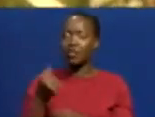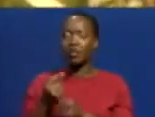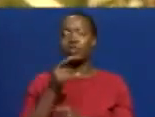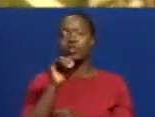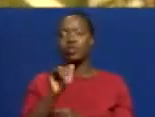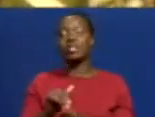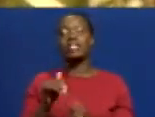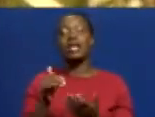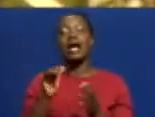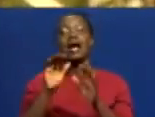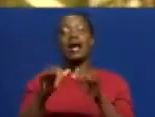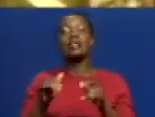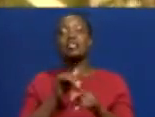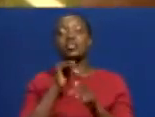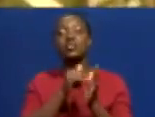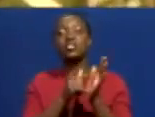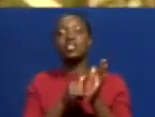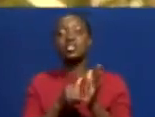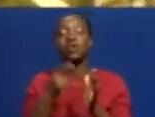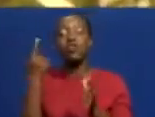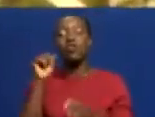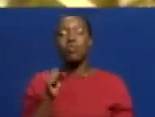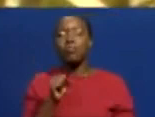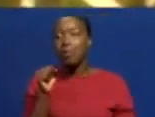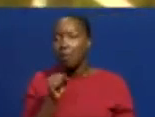that agriculture is not just for the